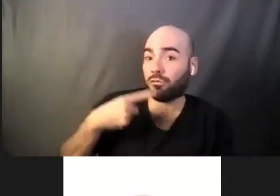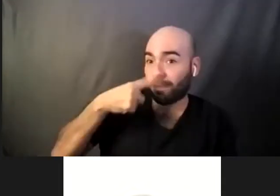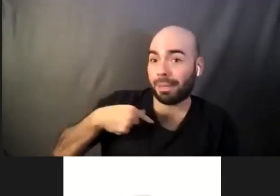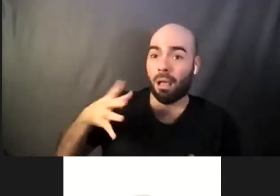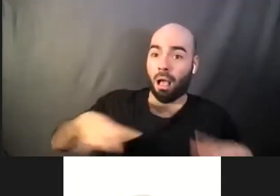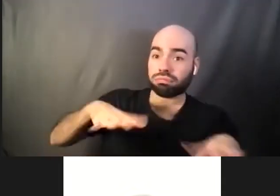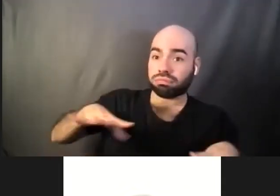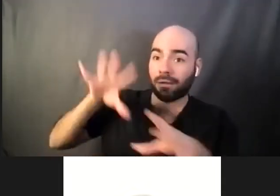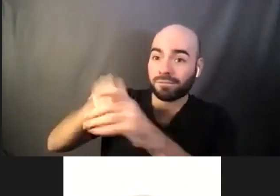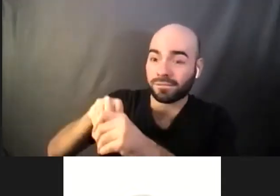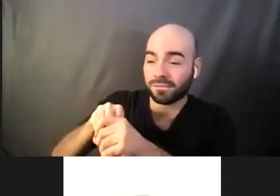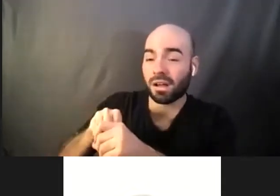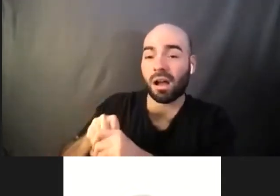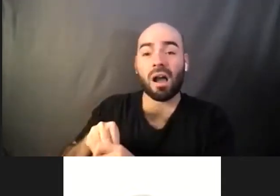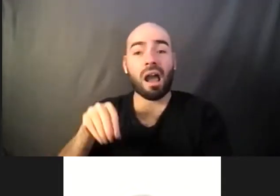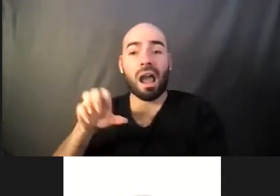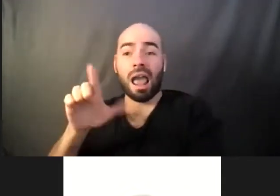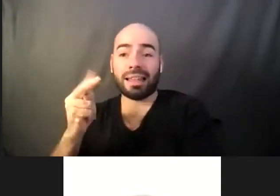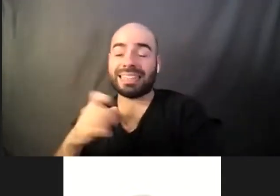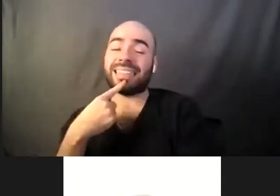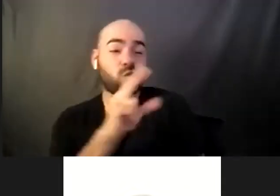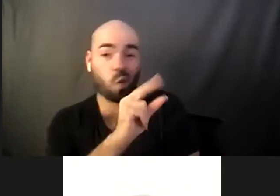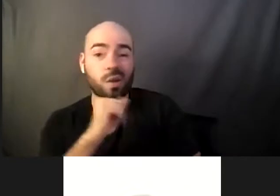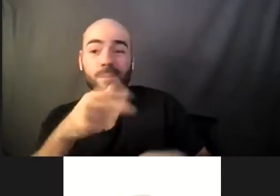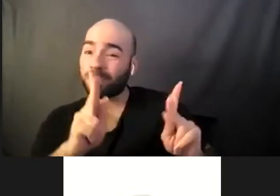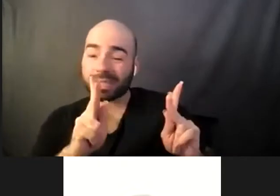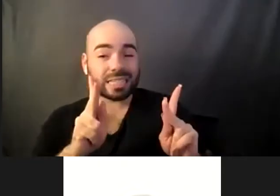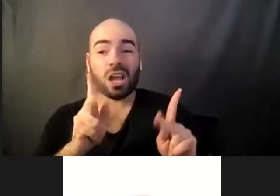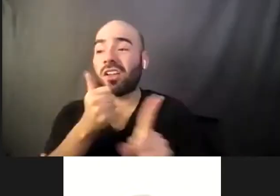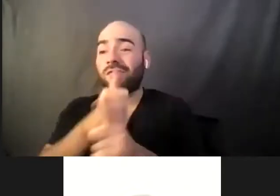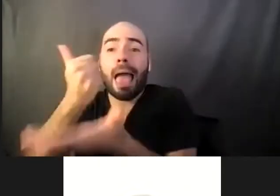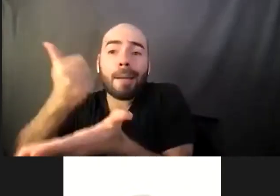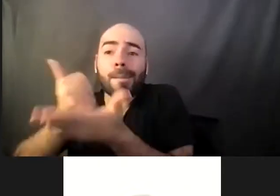you can't costume her movie without costuming my movie. I actually asked you to costume her movie.